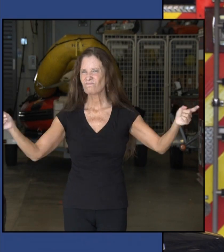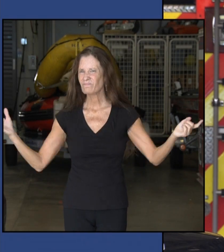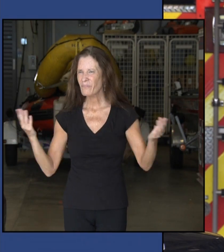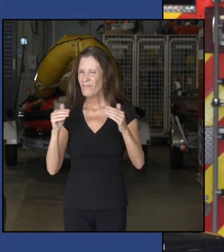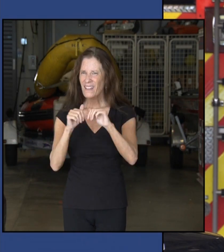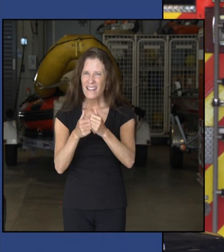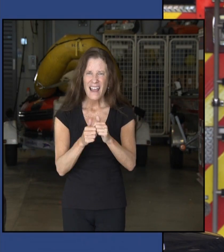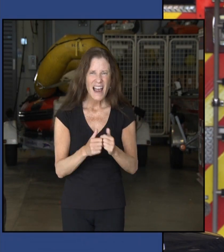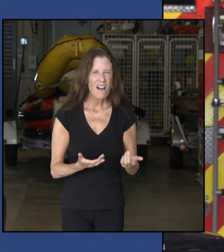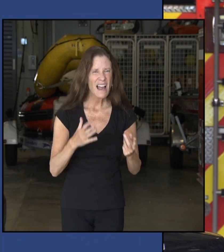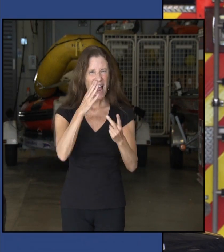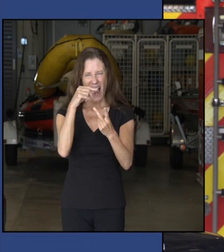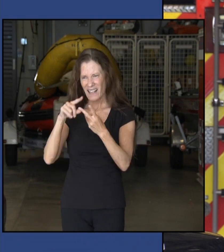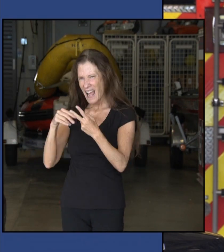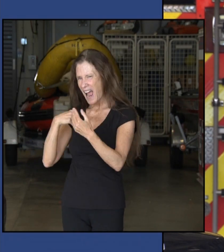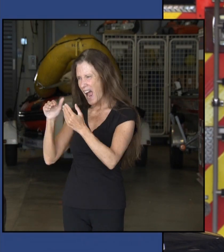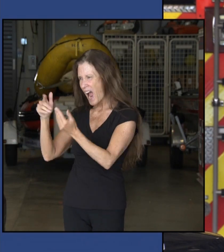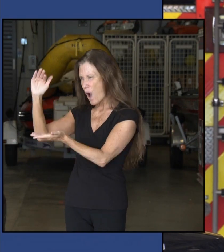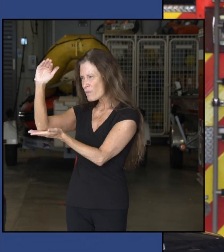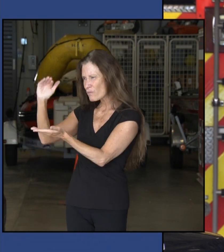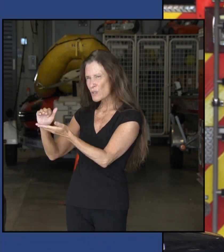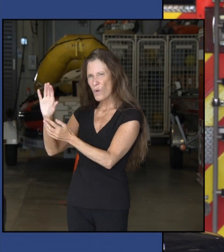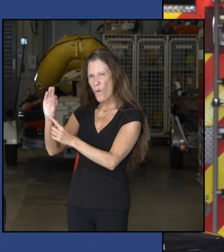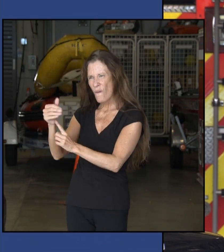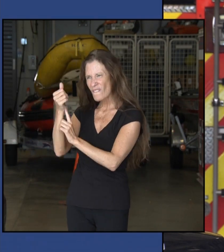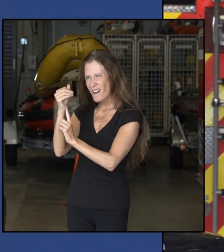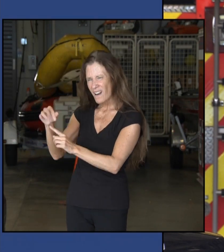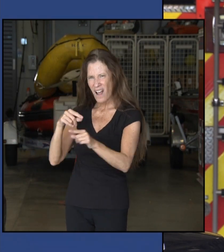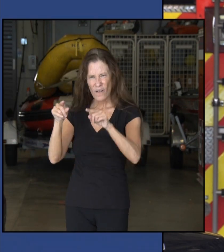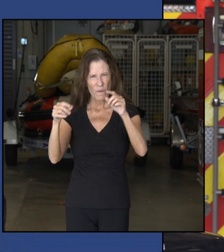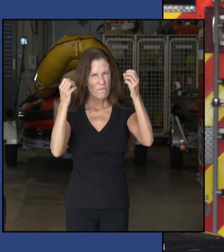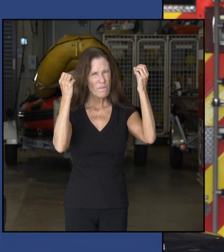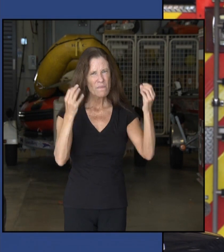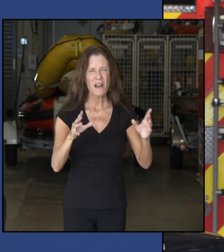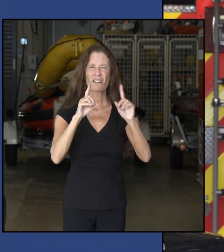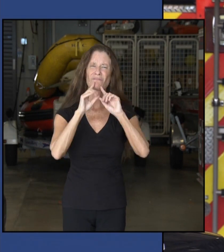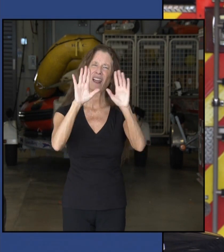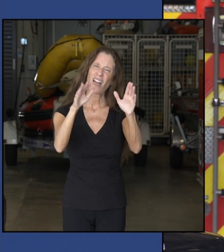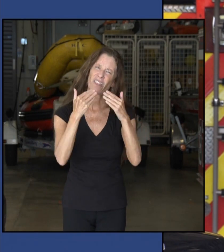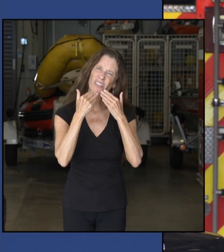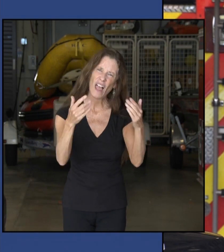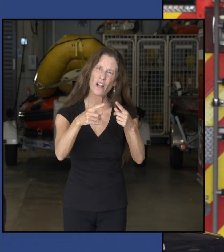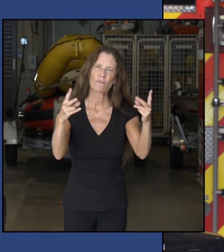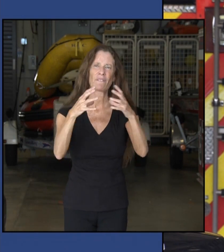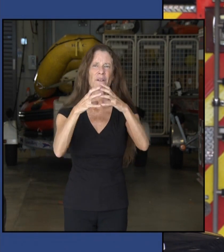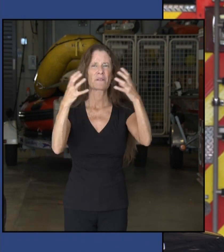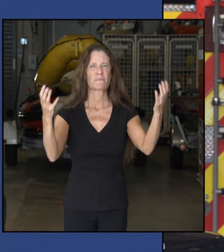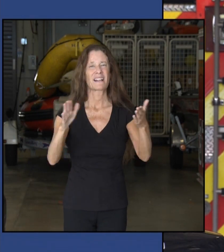hardest by this pandemic. All right, thank you very much, everybody. Thank you again.